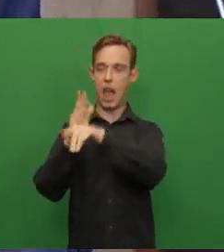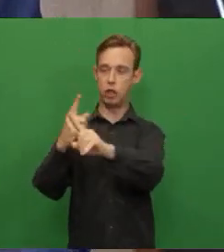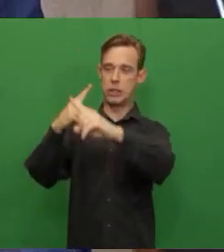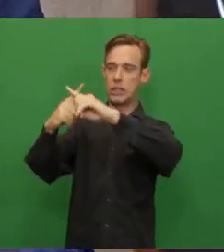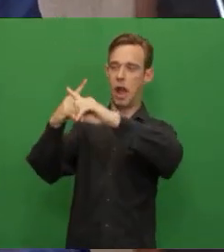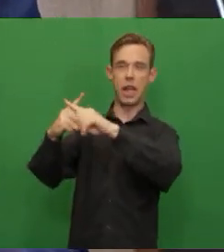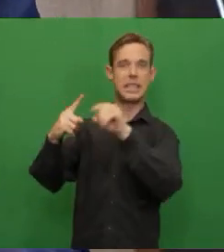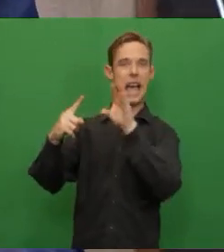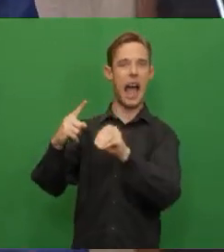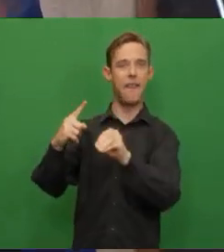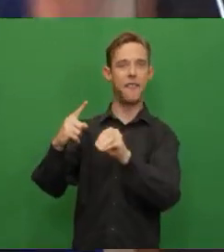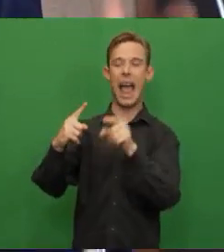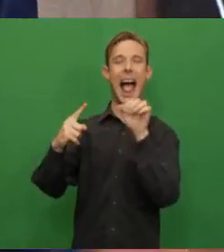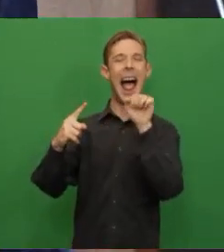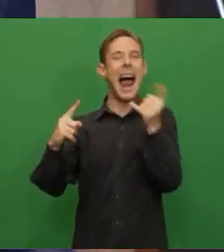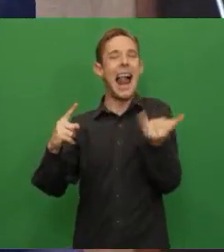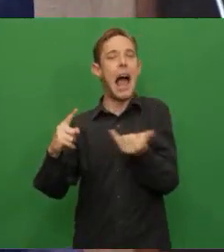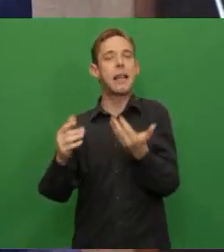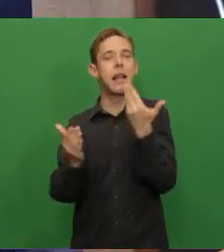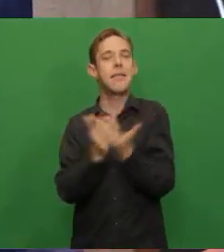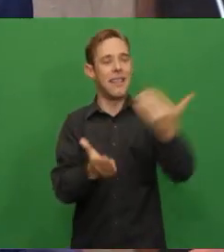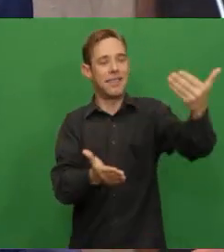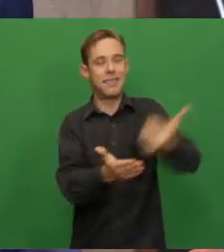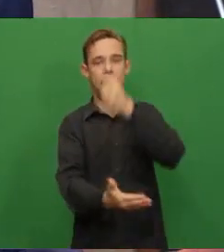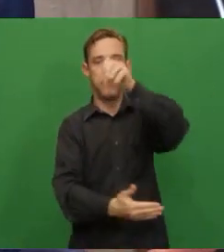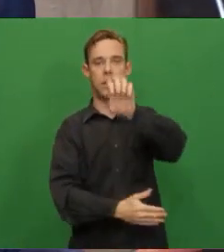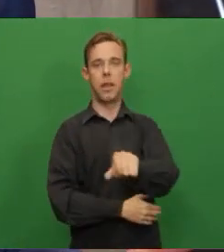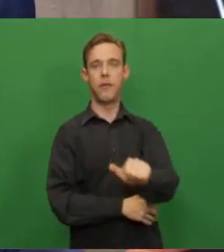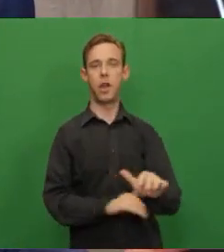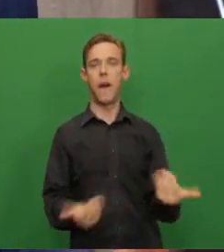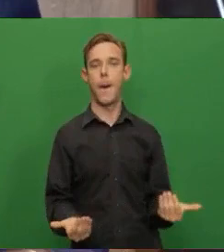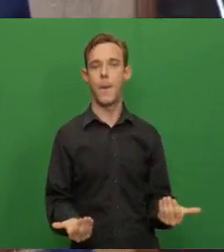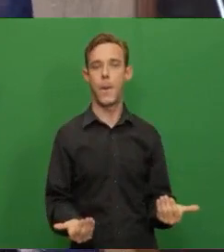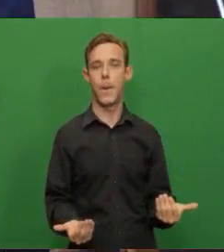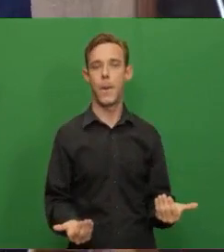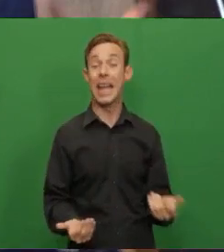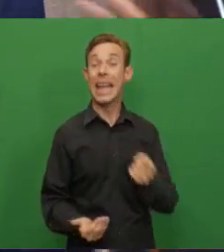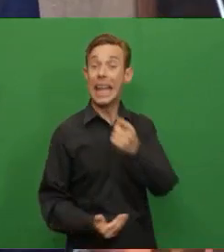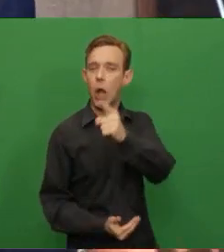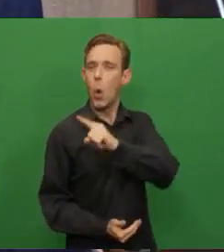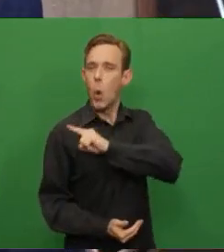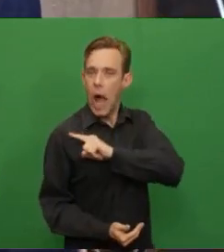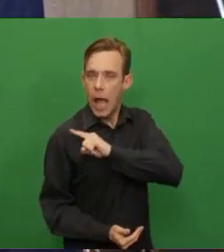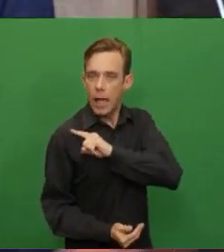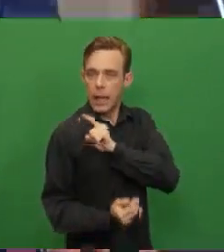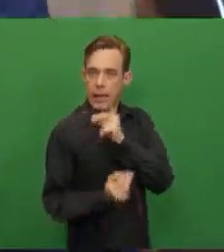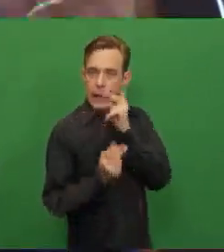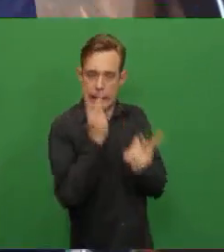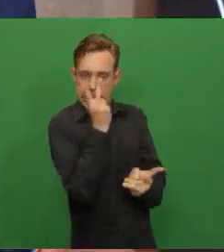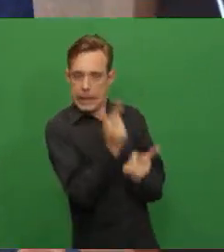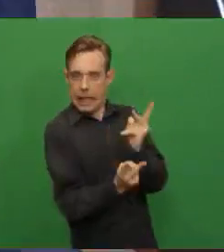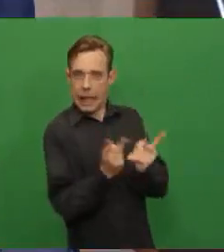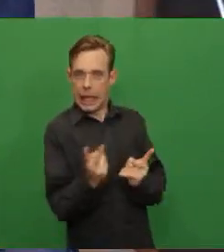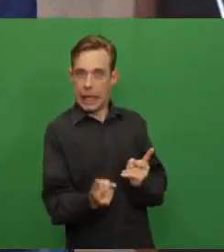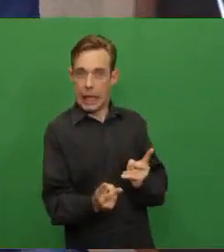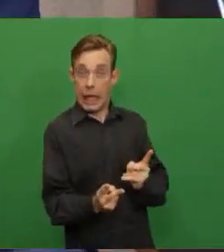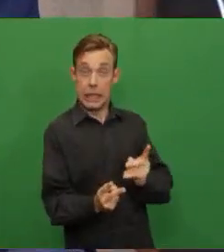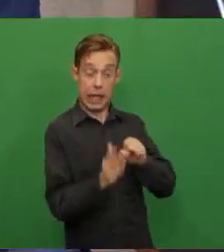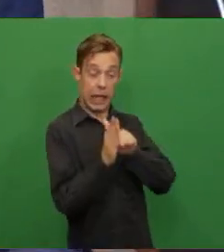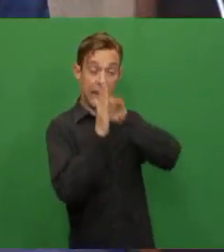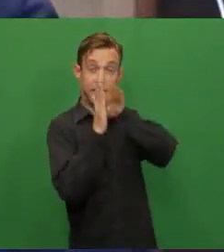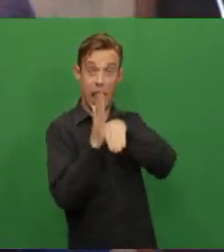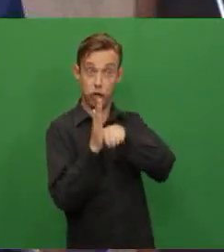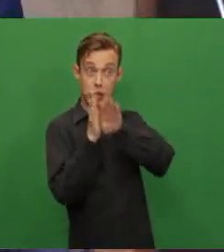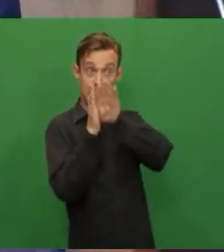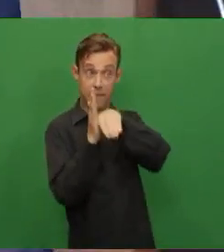clause. It didn't help to anchor inflation expectations because it looked like every time inflation